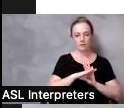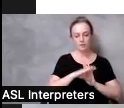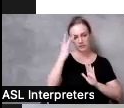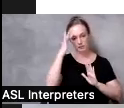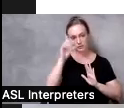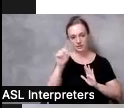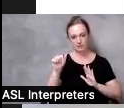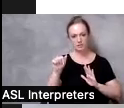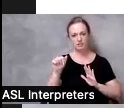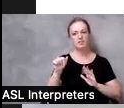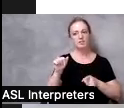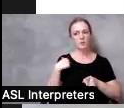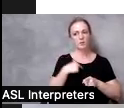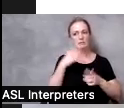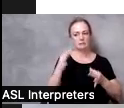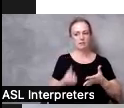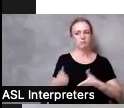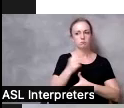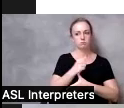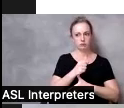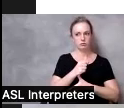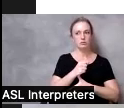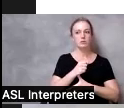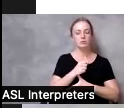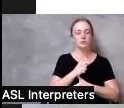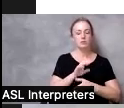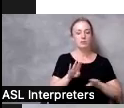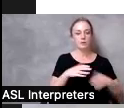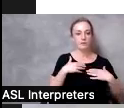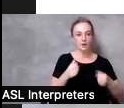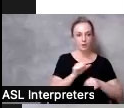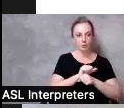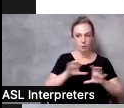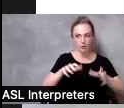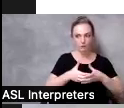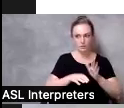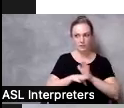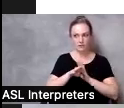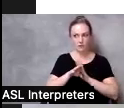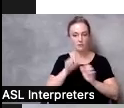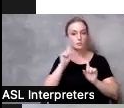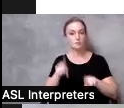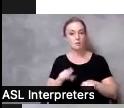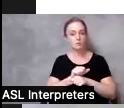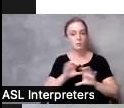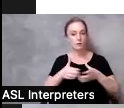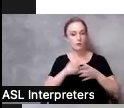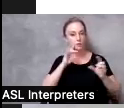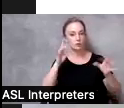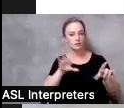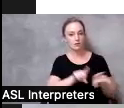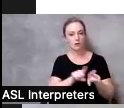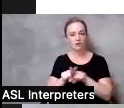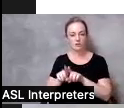has prioritized behavioral health workforce innovation and development in response to the workforce crisis and the children's behavioral health crisis